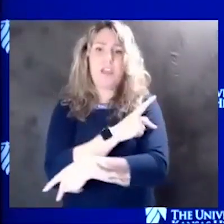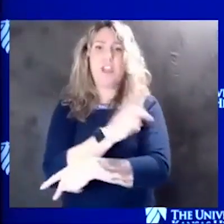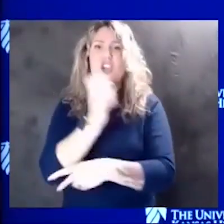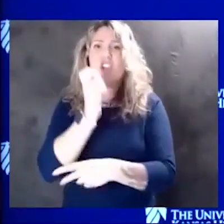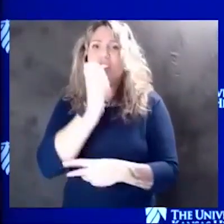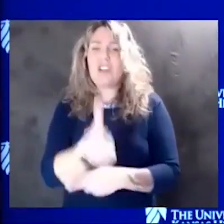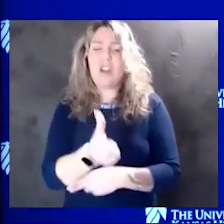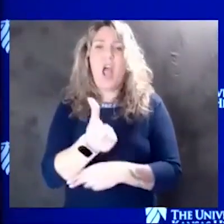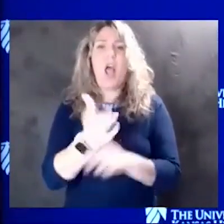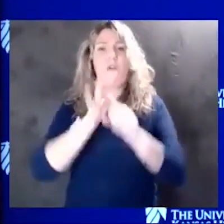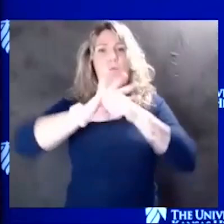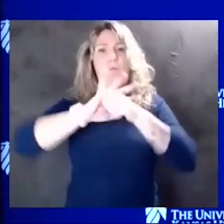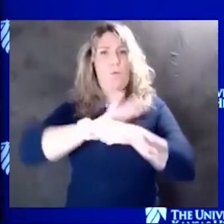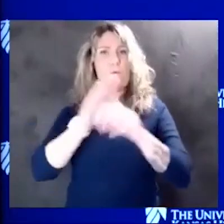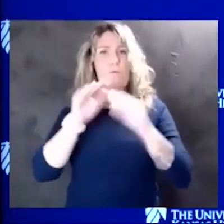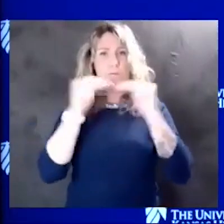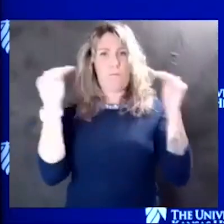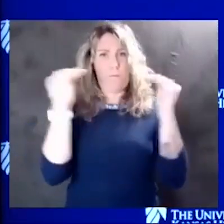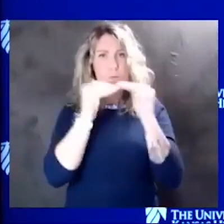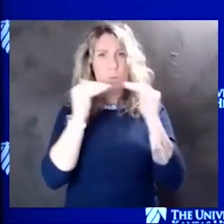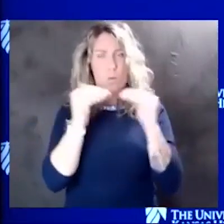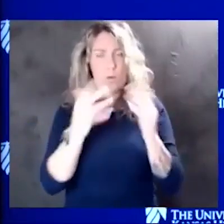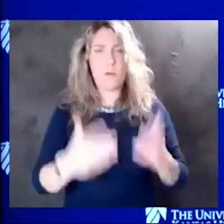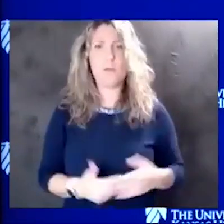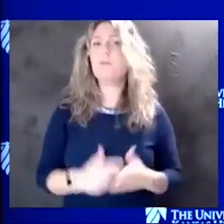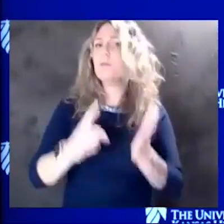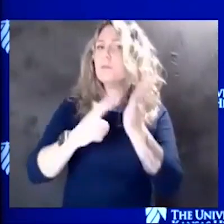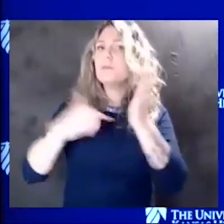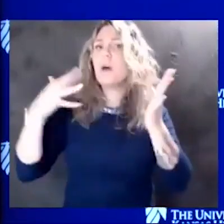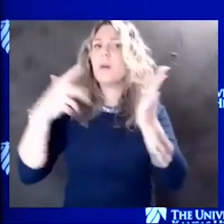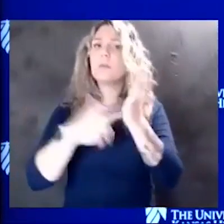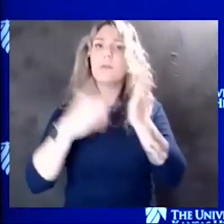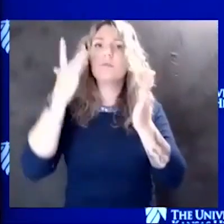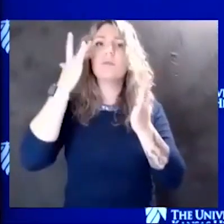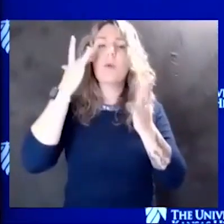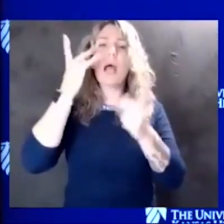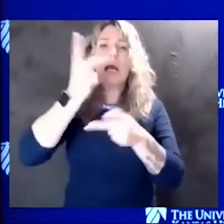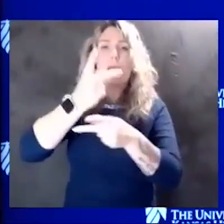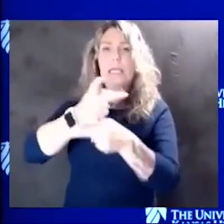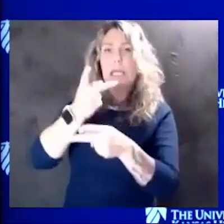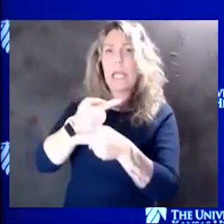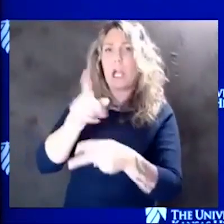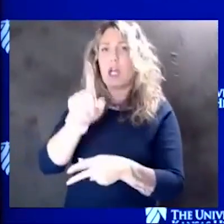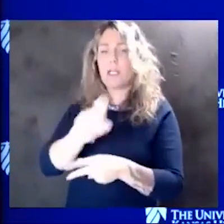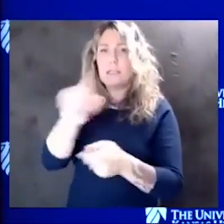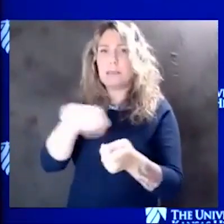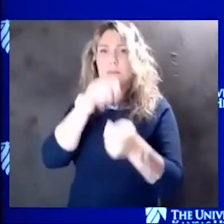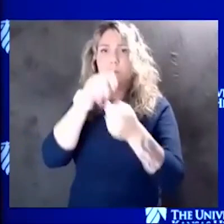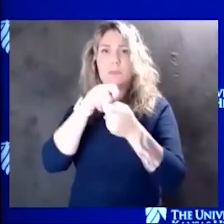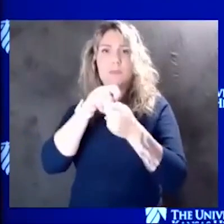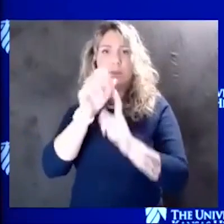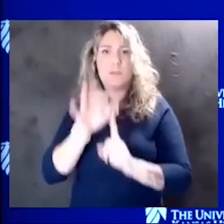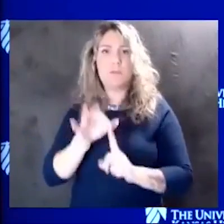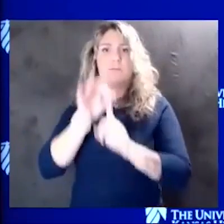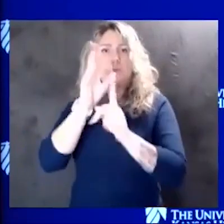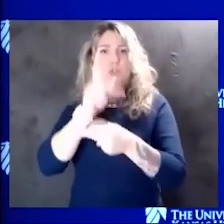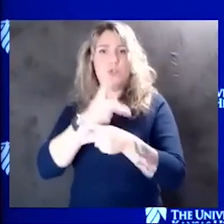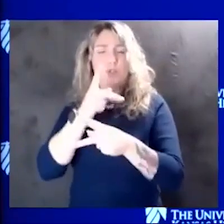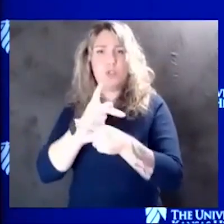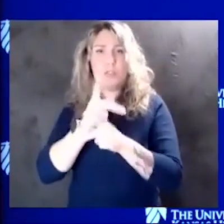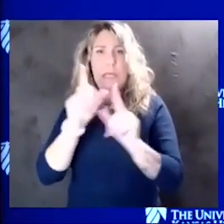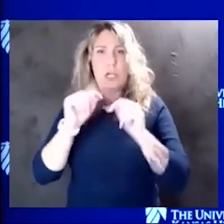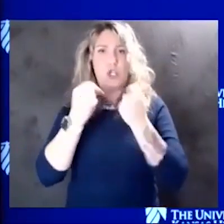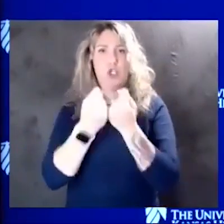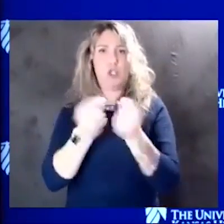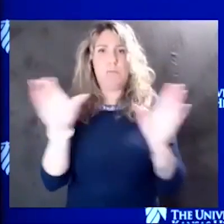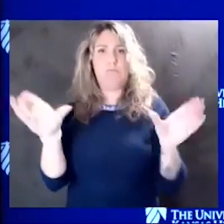So sometimes that is due to care restraints that we need certain special care teams to deal with these patients, for instance,